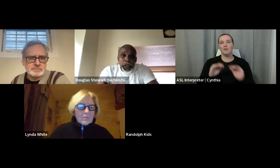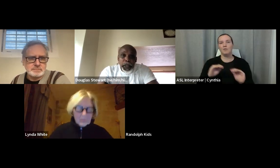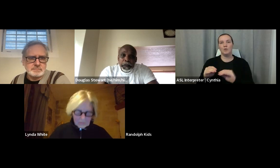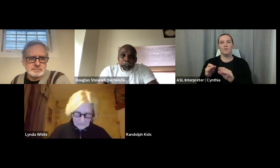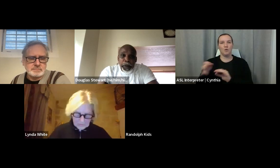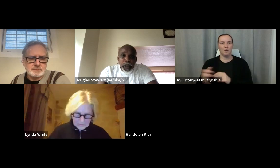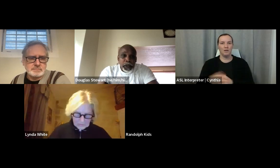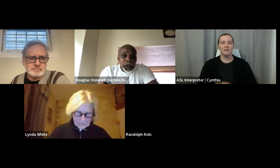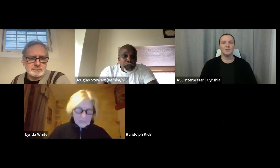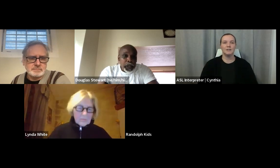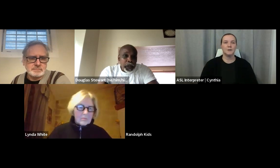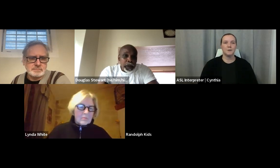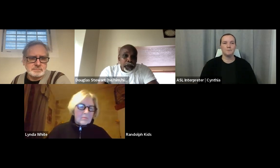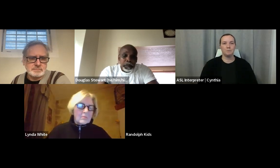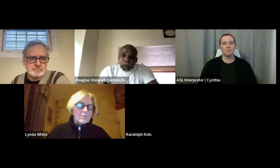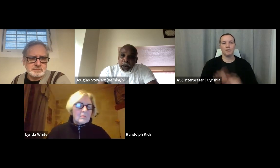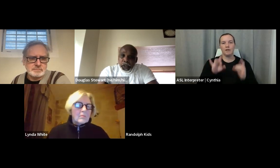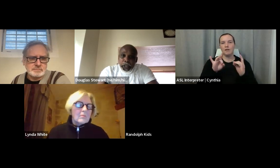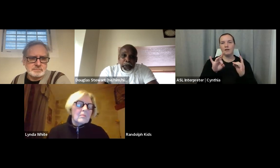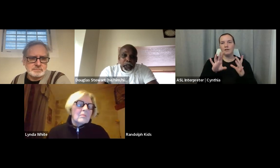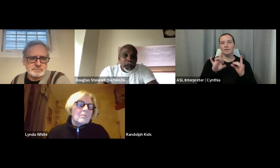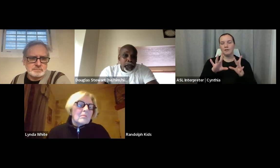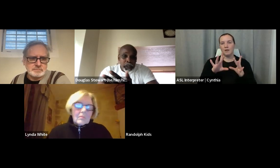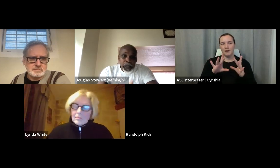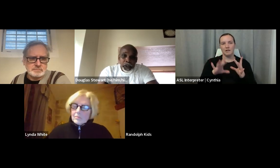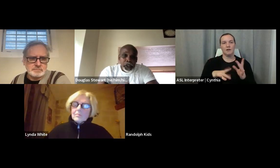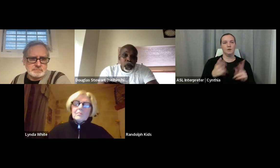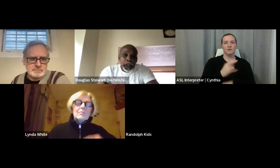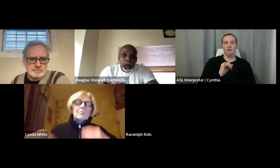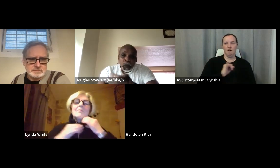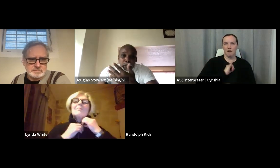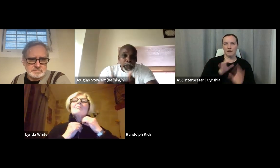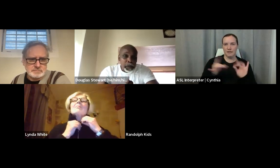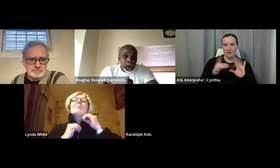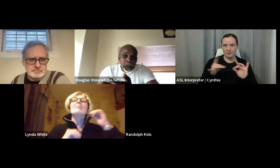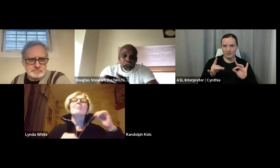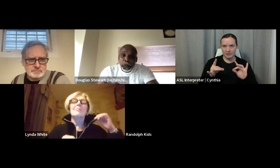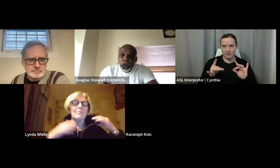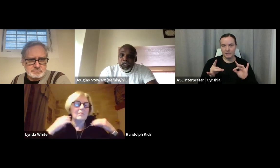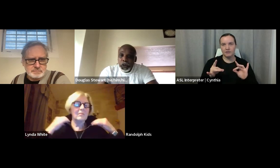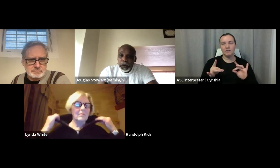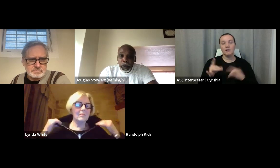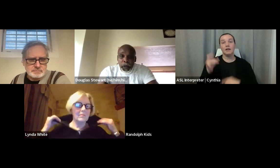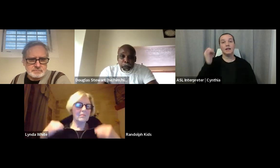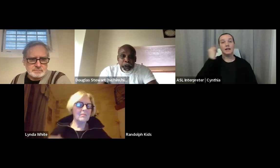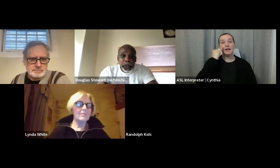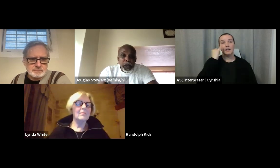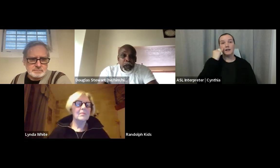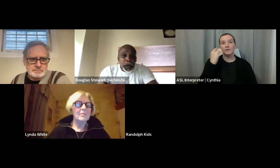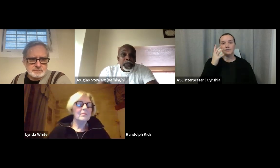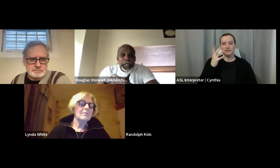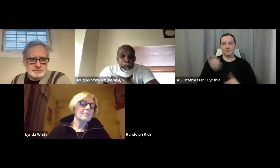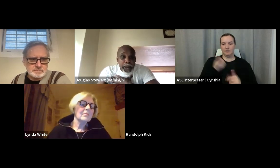And so then the feedback, you can see here, I statements, as I said, you describe when I see or observe a certain